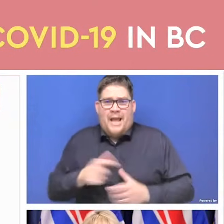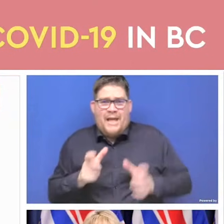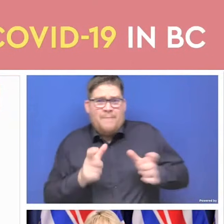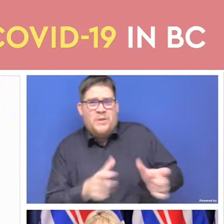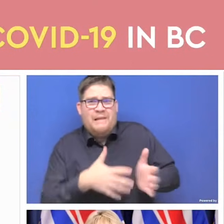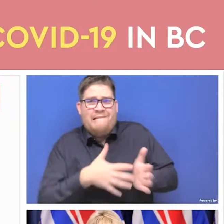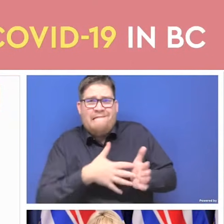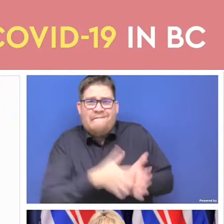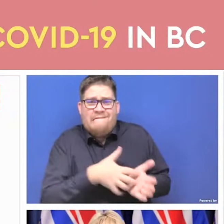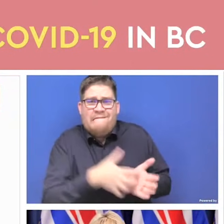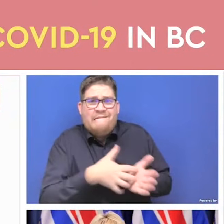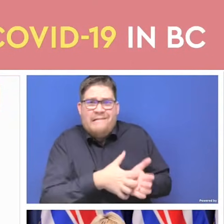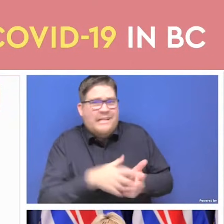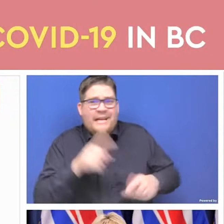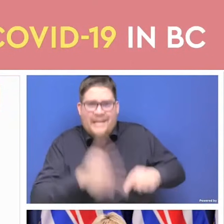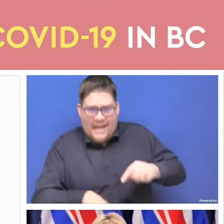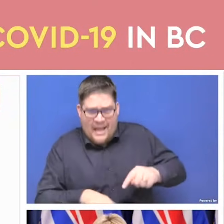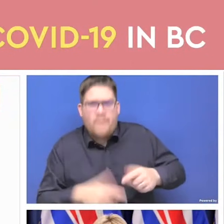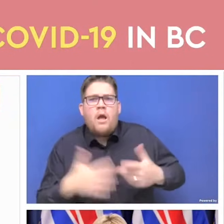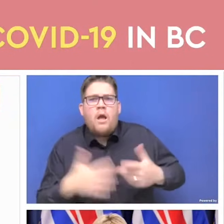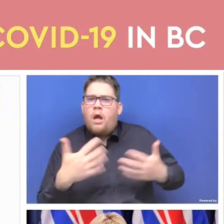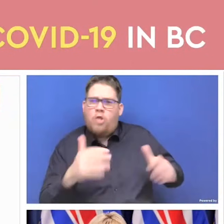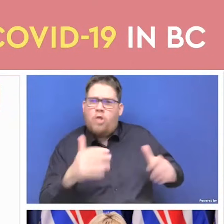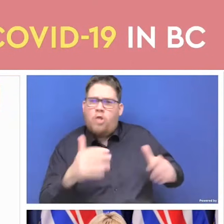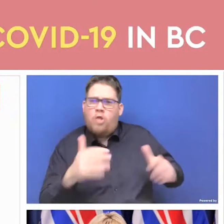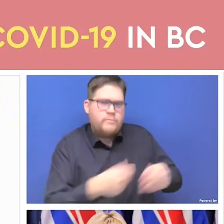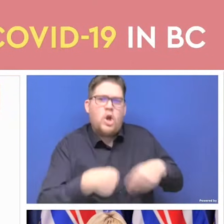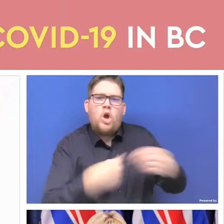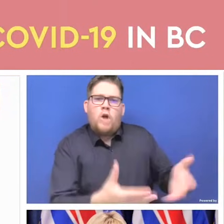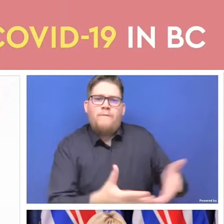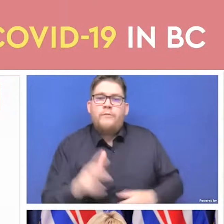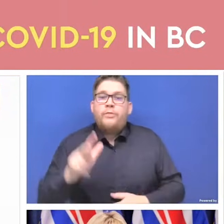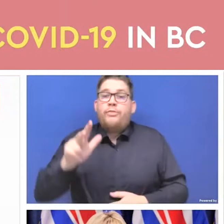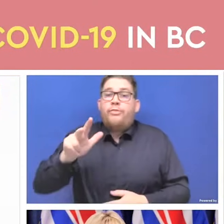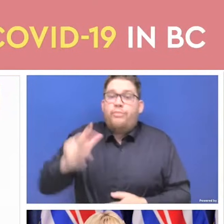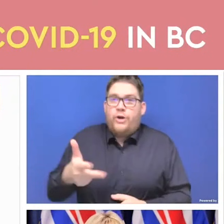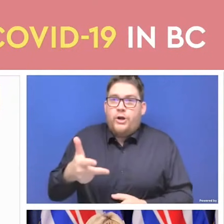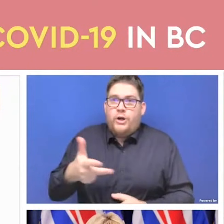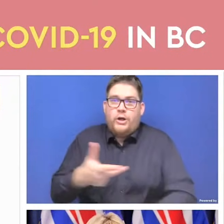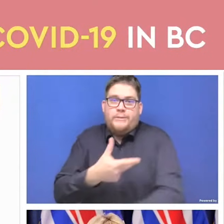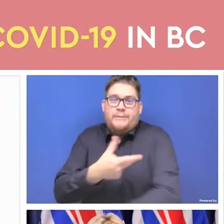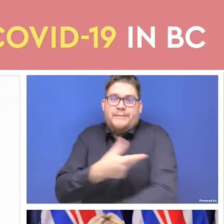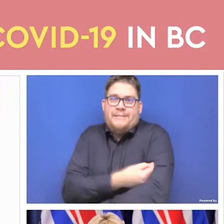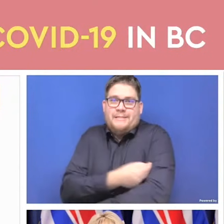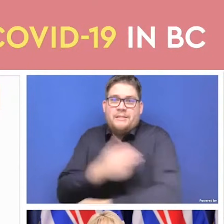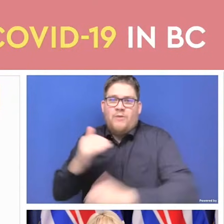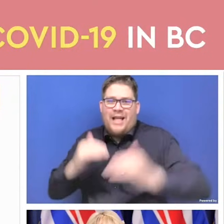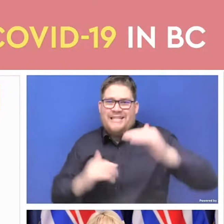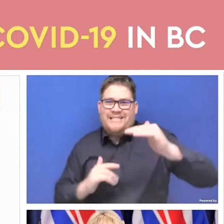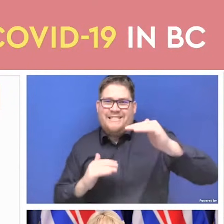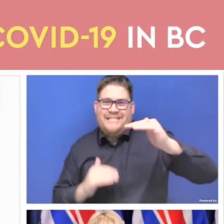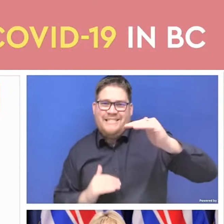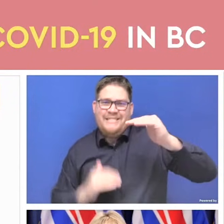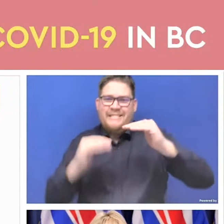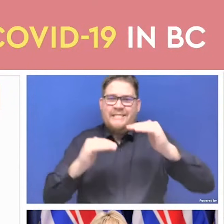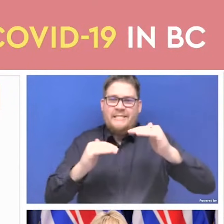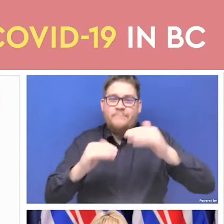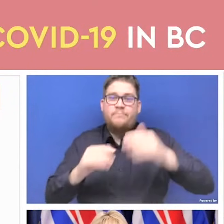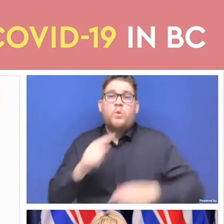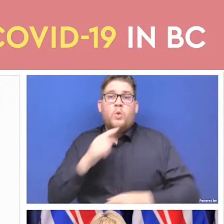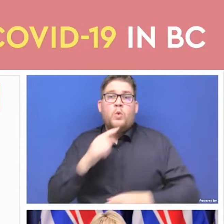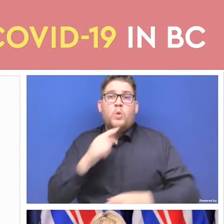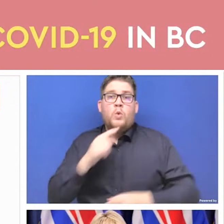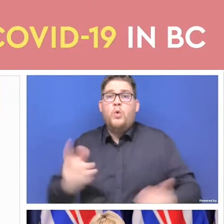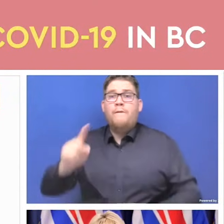and even get up to the level that most of us have after 2 doses. And it will also now expand